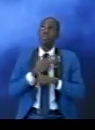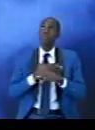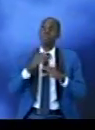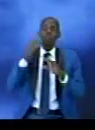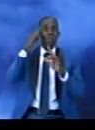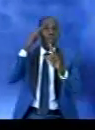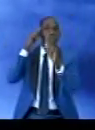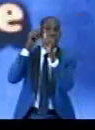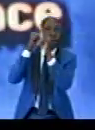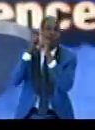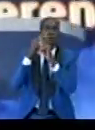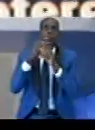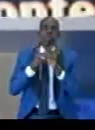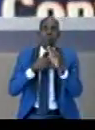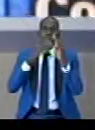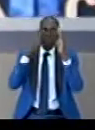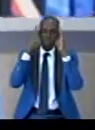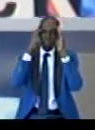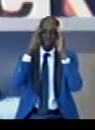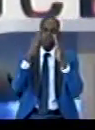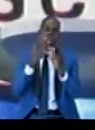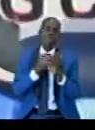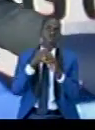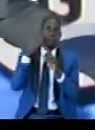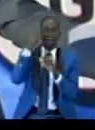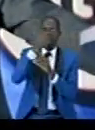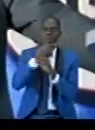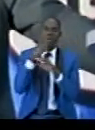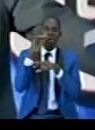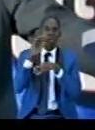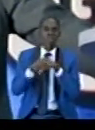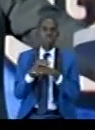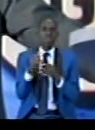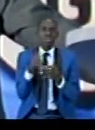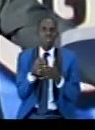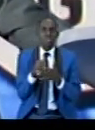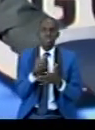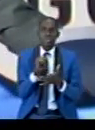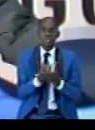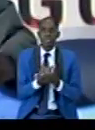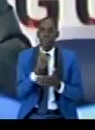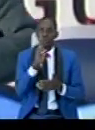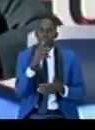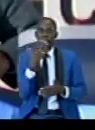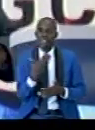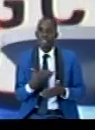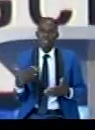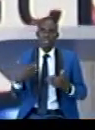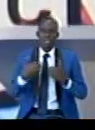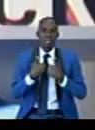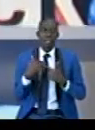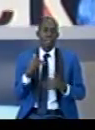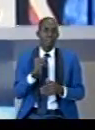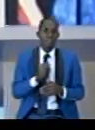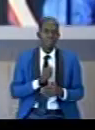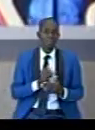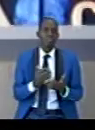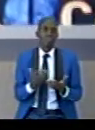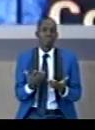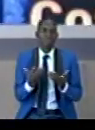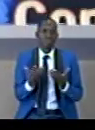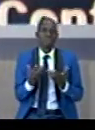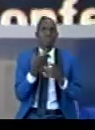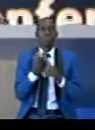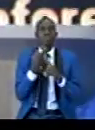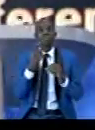focus, I set my face like a flint. And that one thing have I desired of the